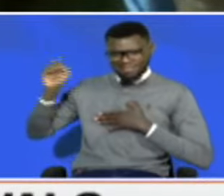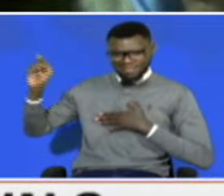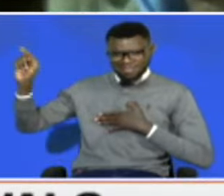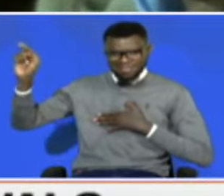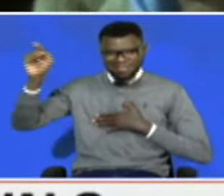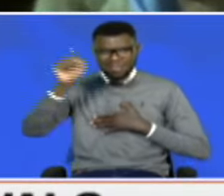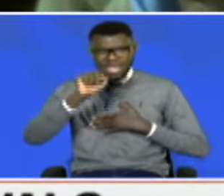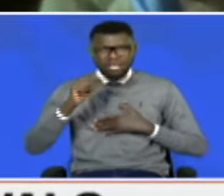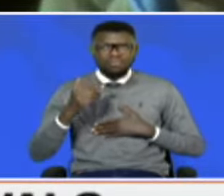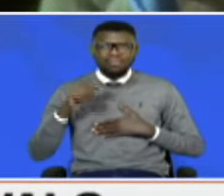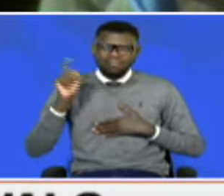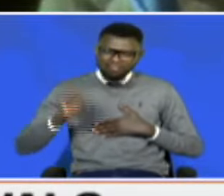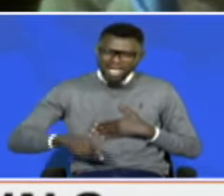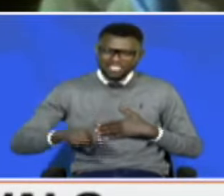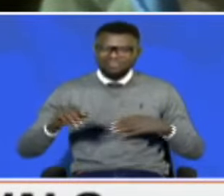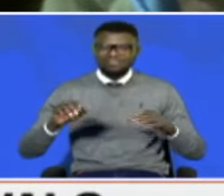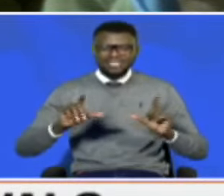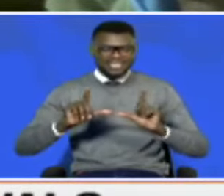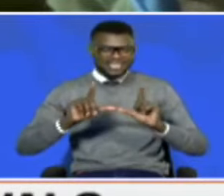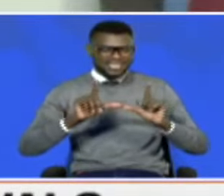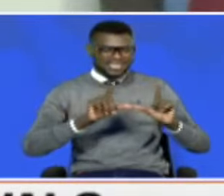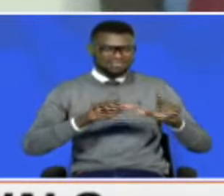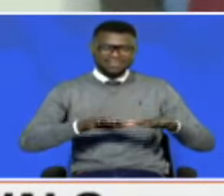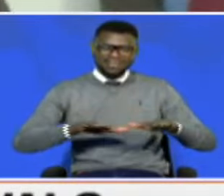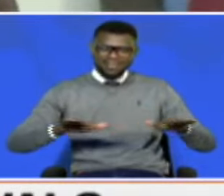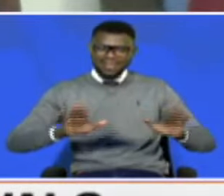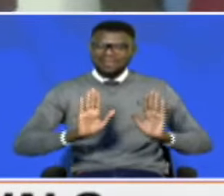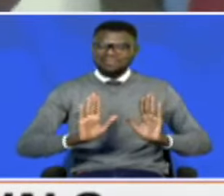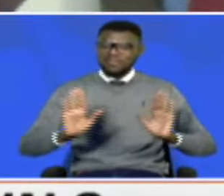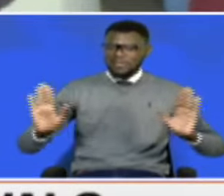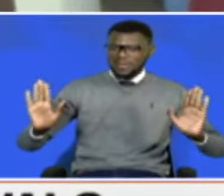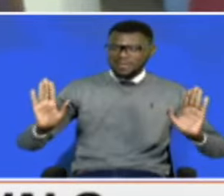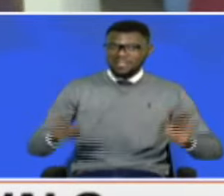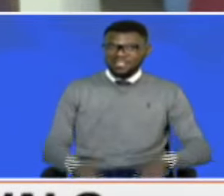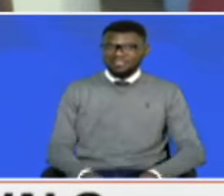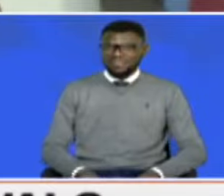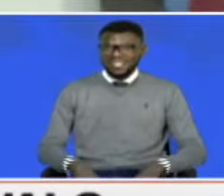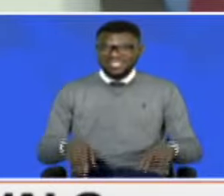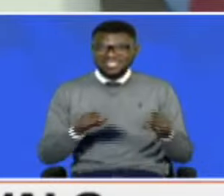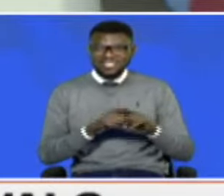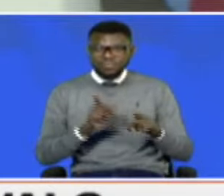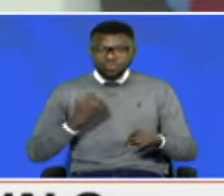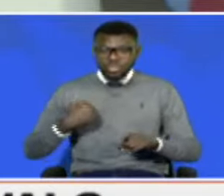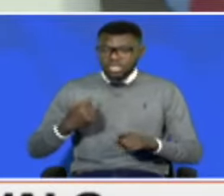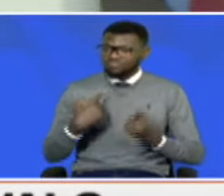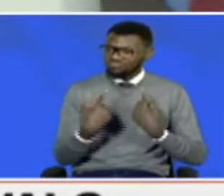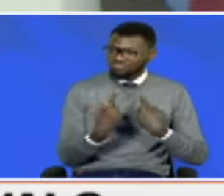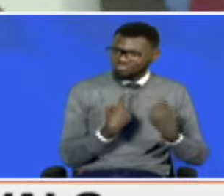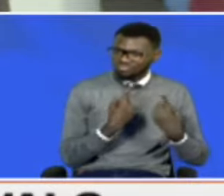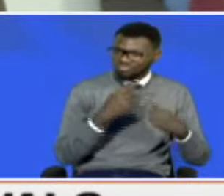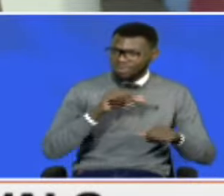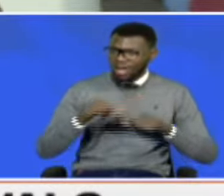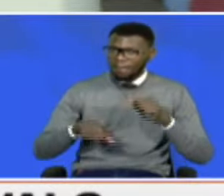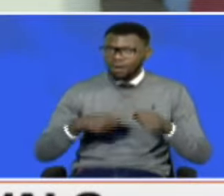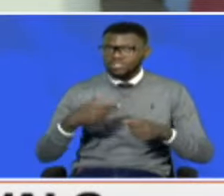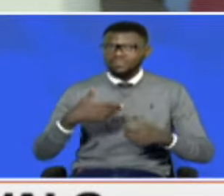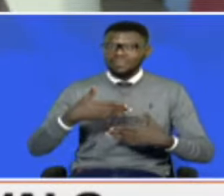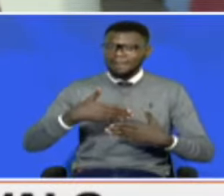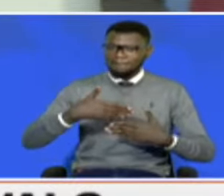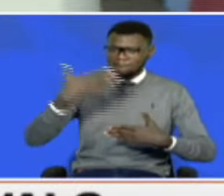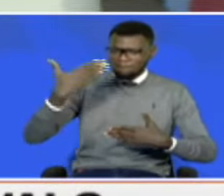neighboring areas to receive title deeds for their land. Na tumeongea mambo ya caveat na rais. Na